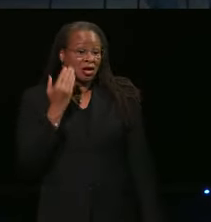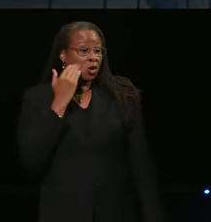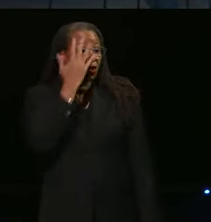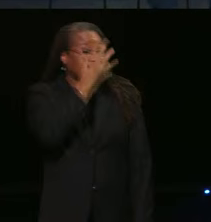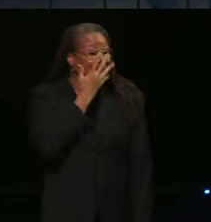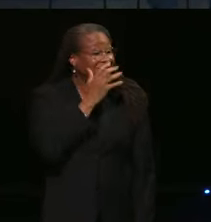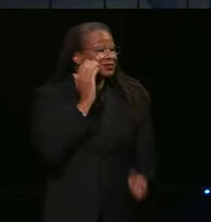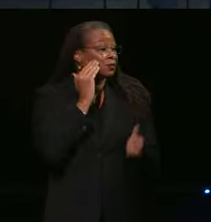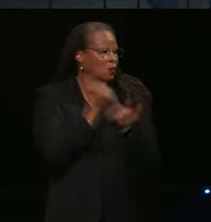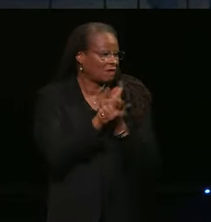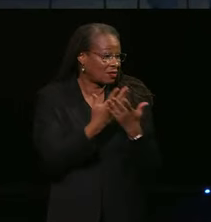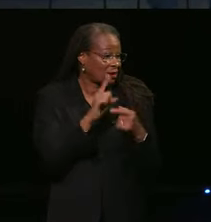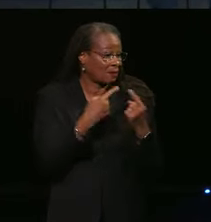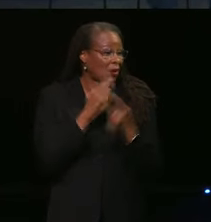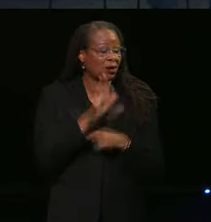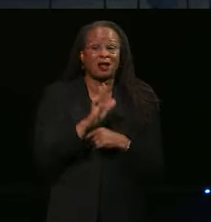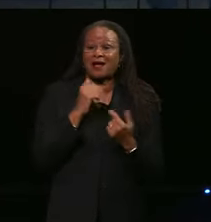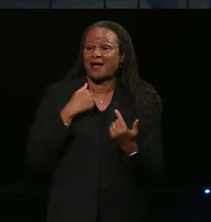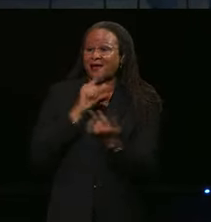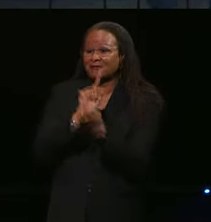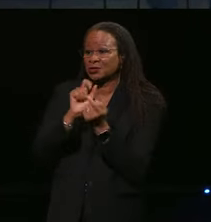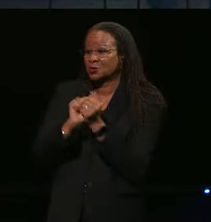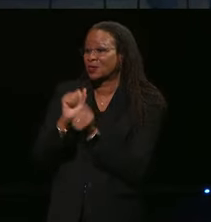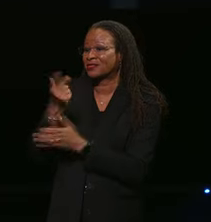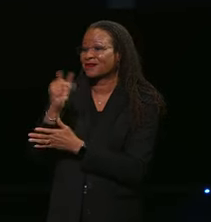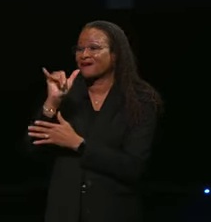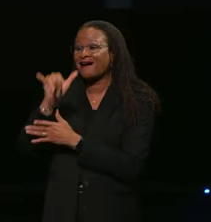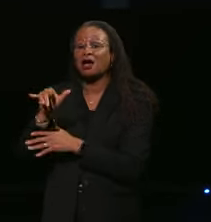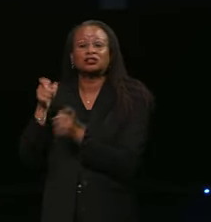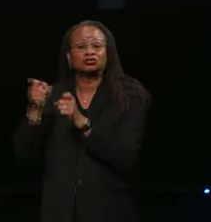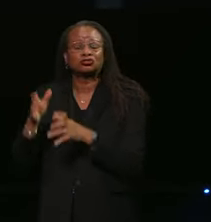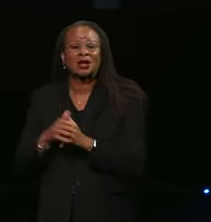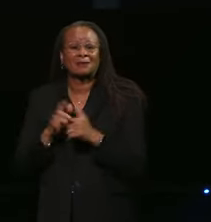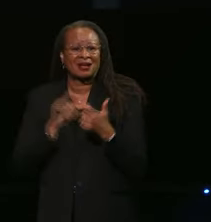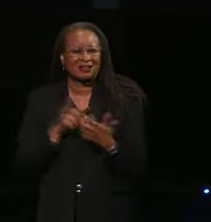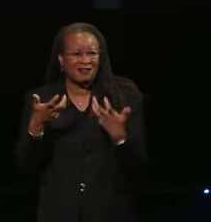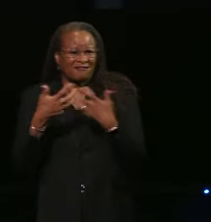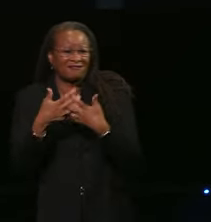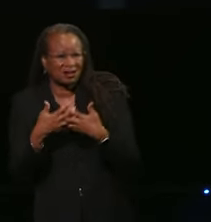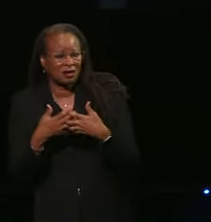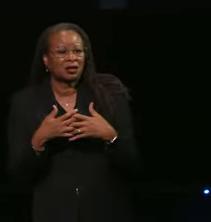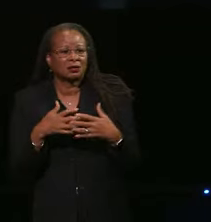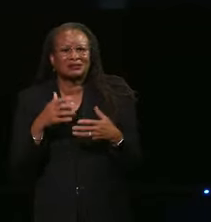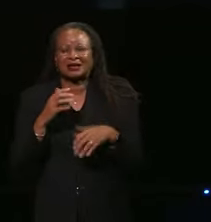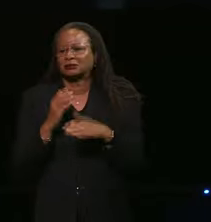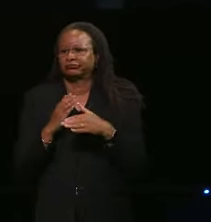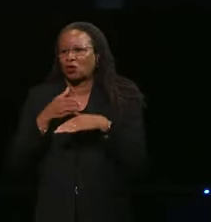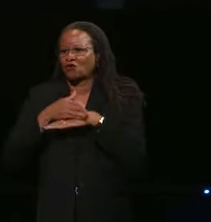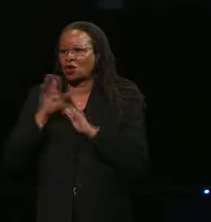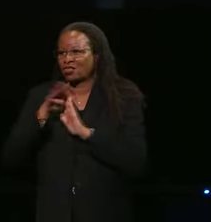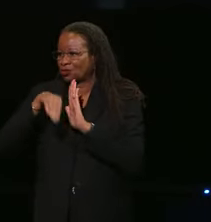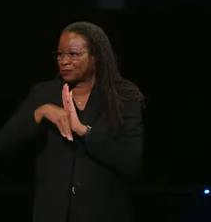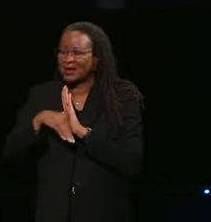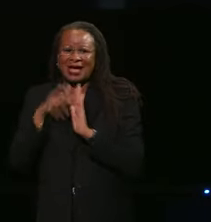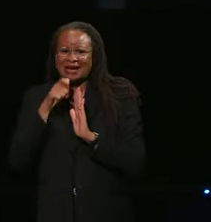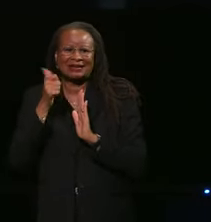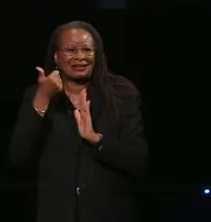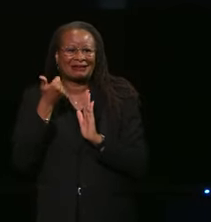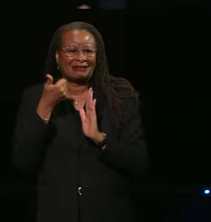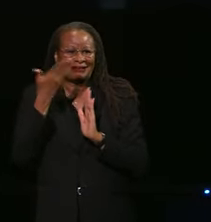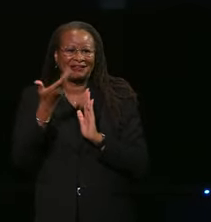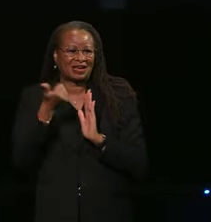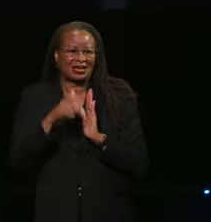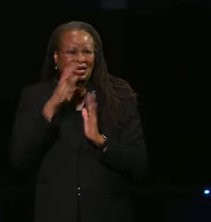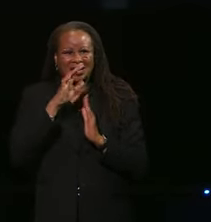I know everything about her. I had a meeting with Guy that I had to sort of fit in over half an hour. I don't think I gave him any option, because when